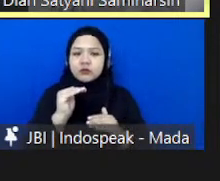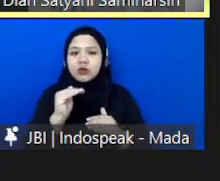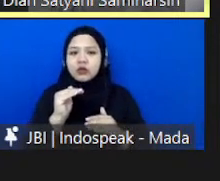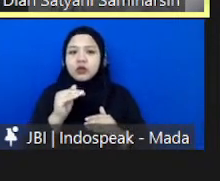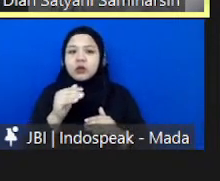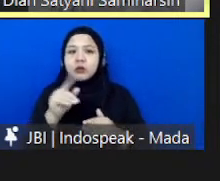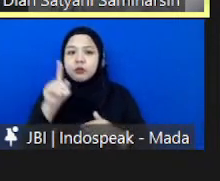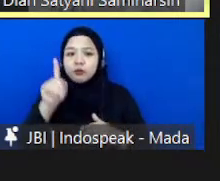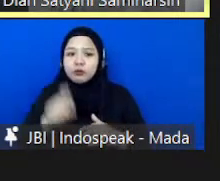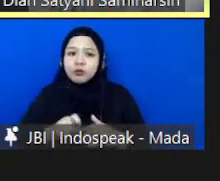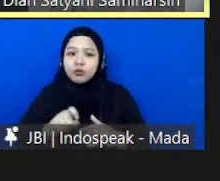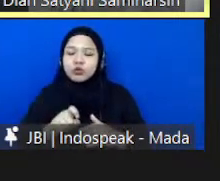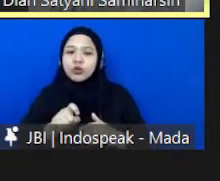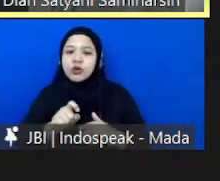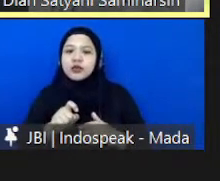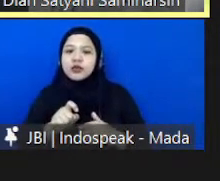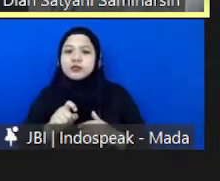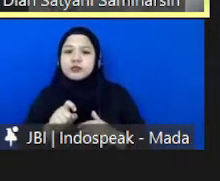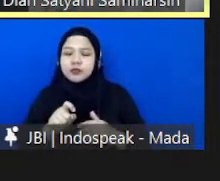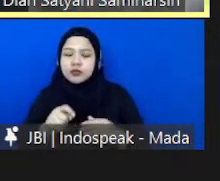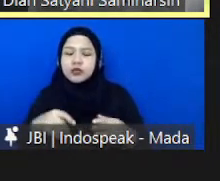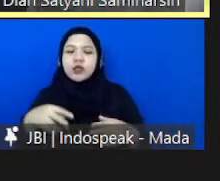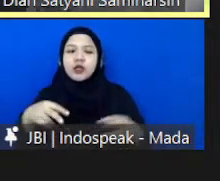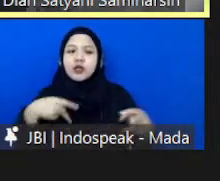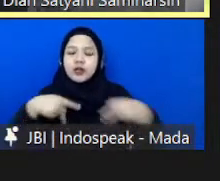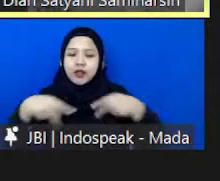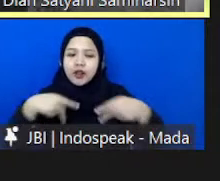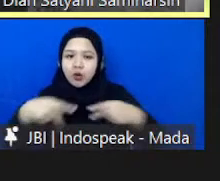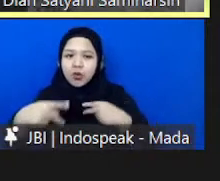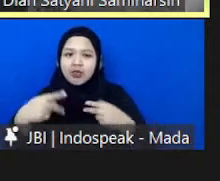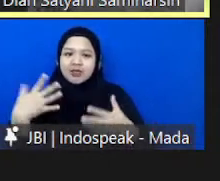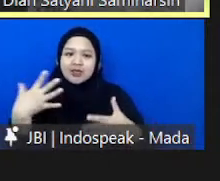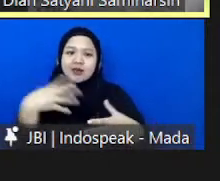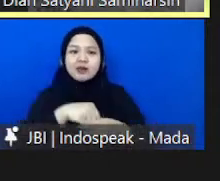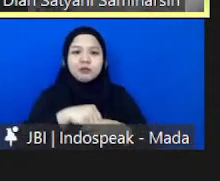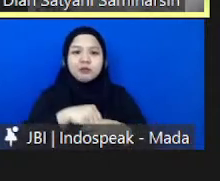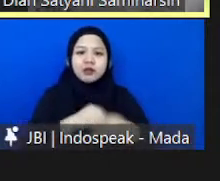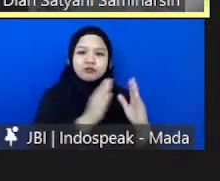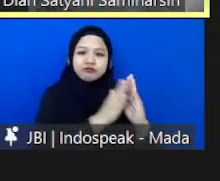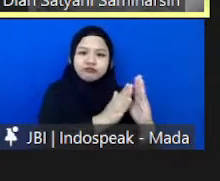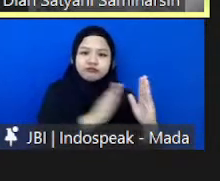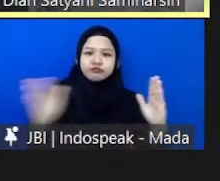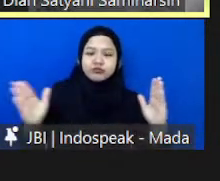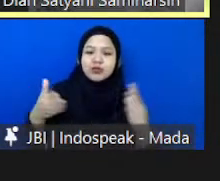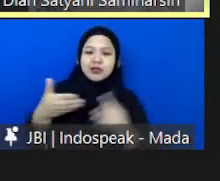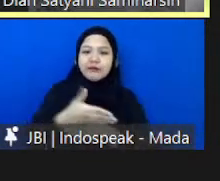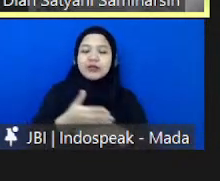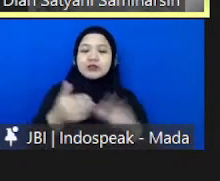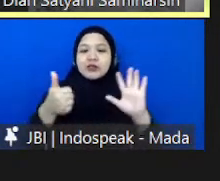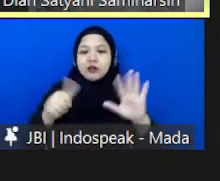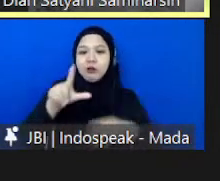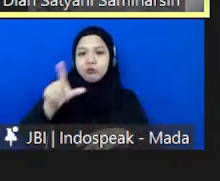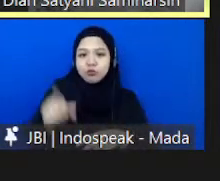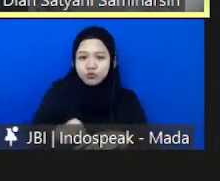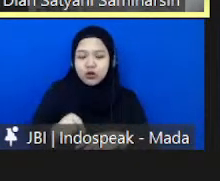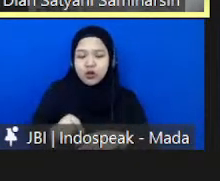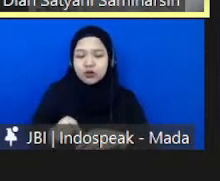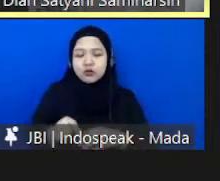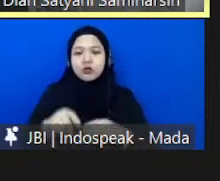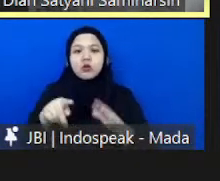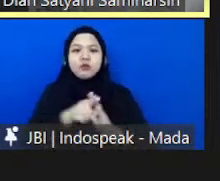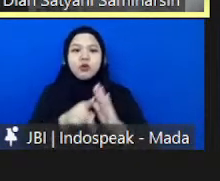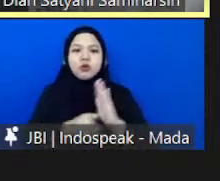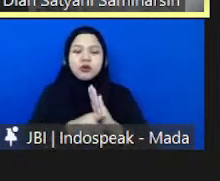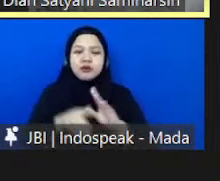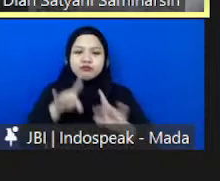requires involvement of health volunteers, and in the 6 months of intervention, the program managed to